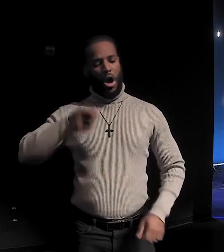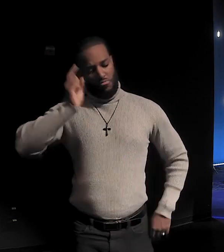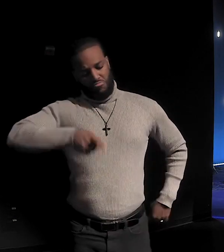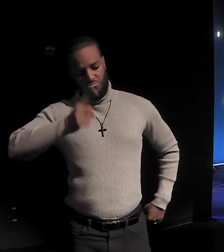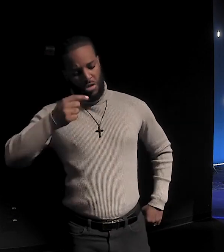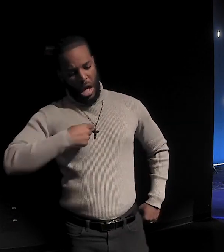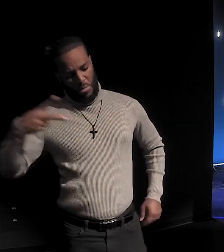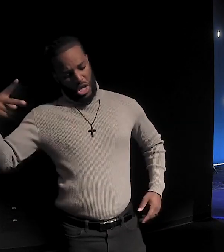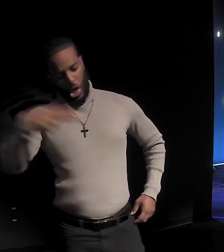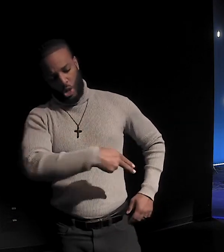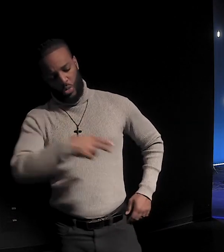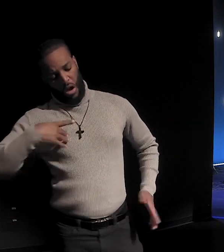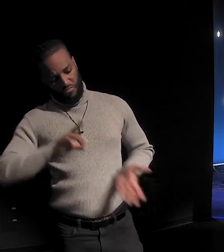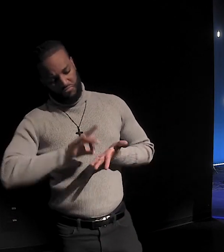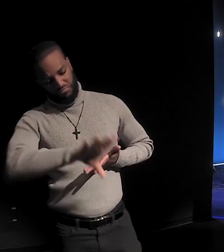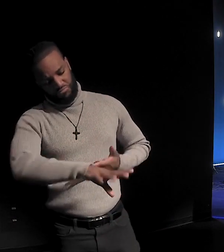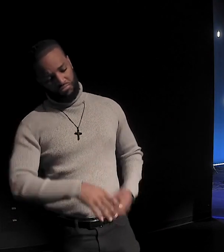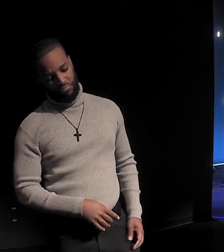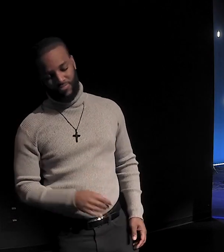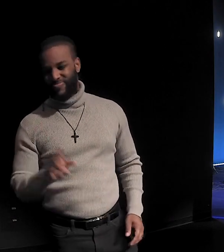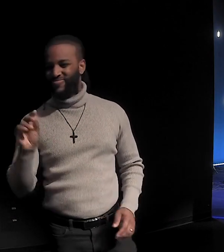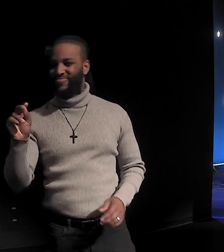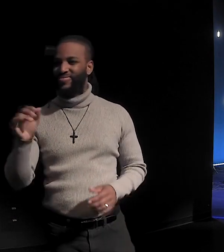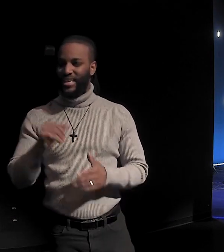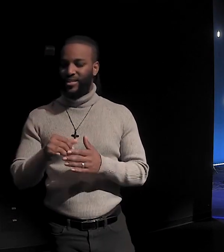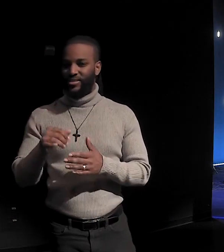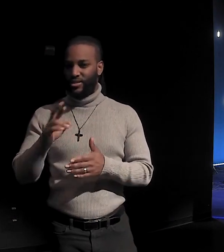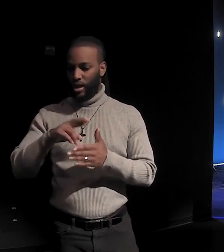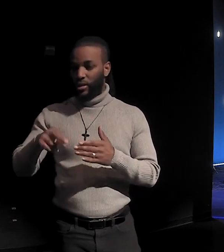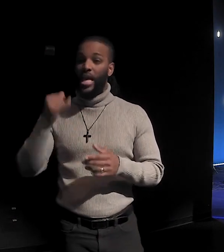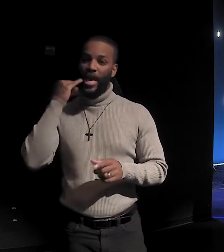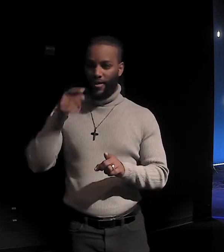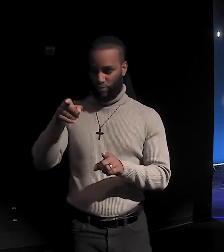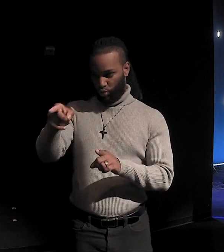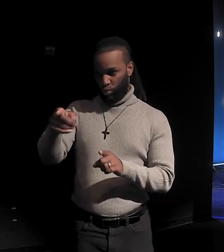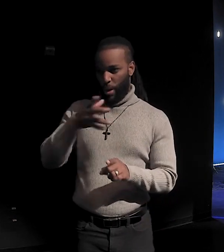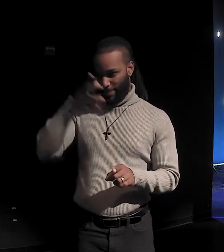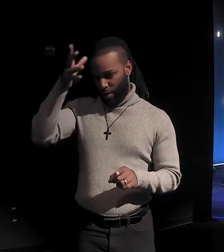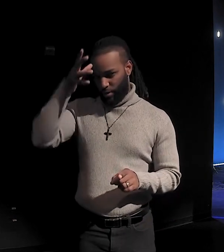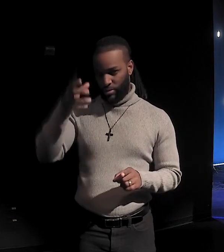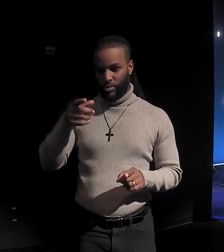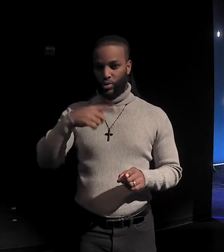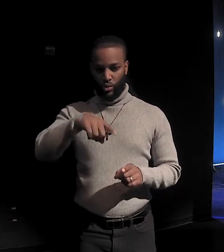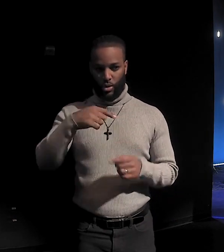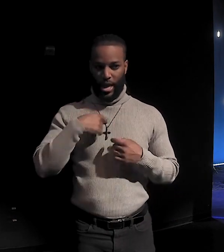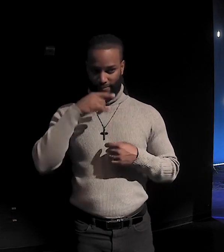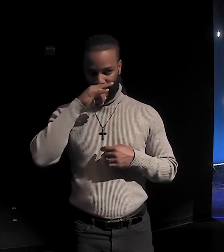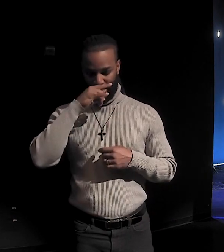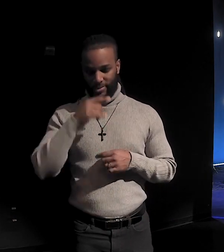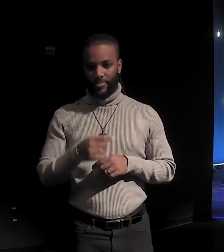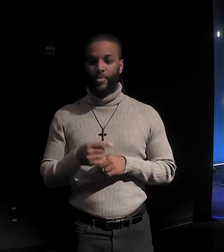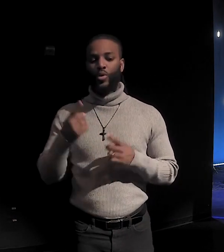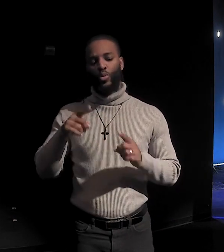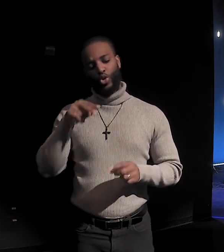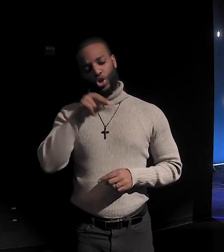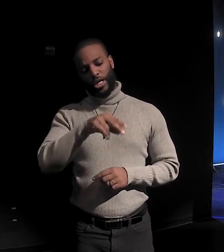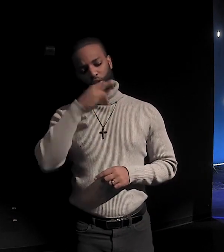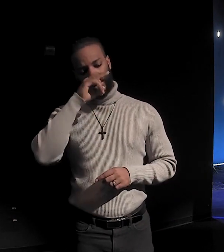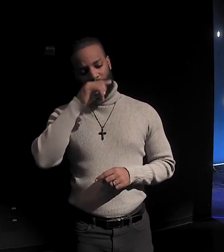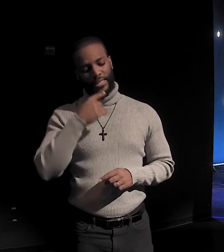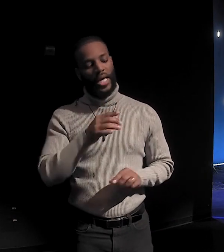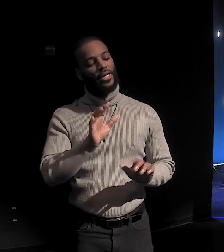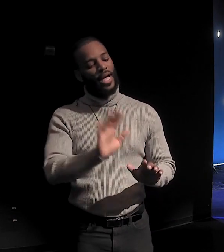you off. It's a consequence. It's like if you're a parent, those of us that have been parents, when you look at your kid and